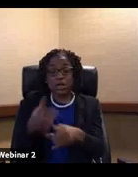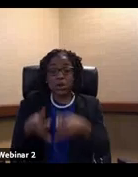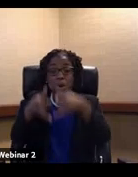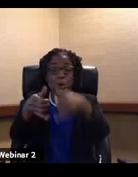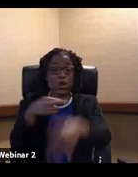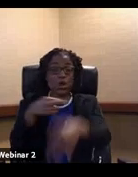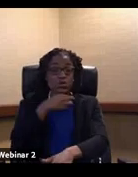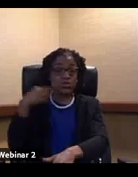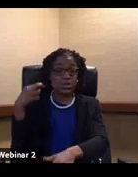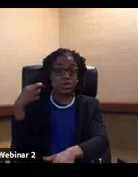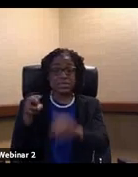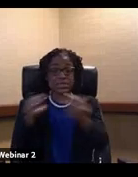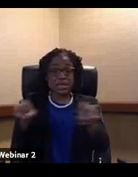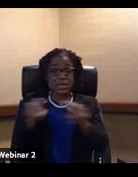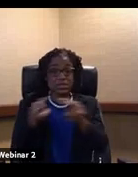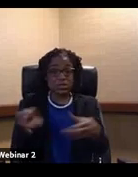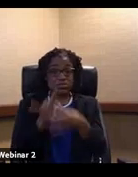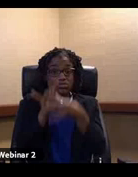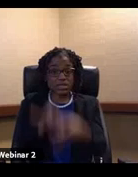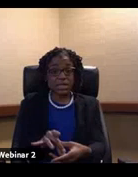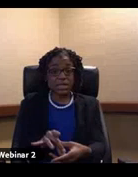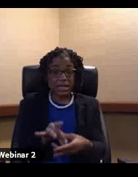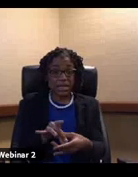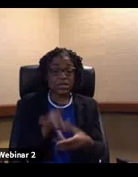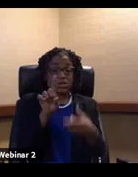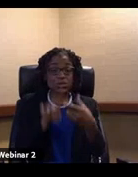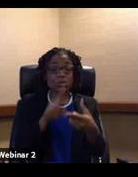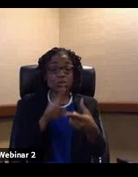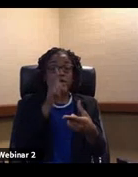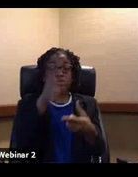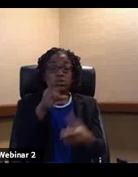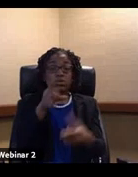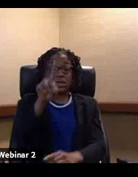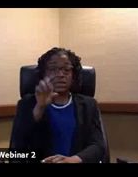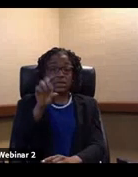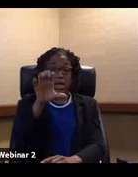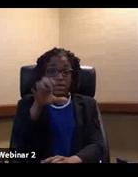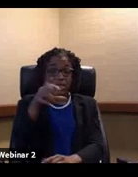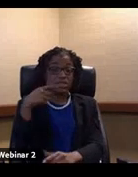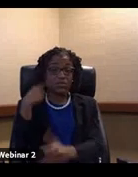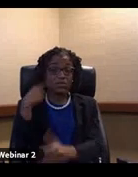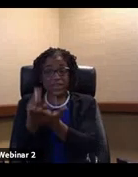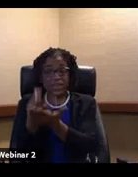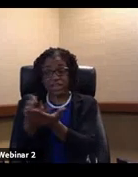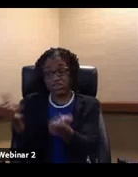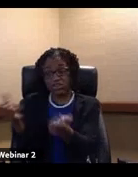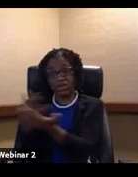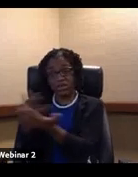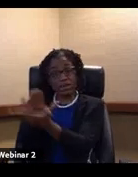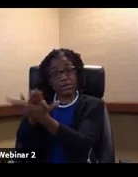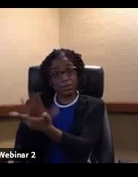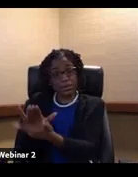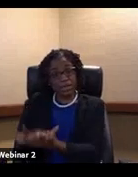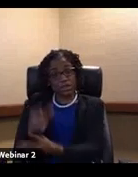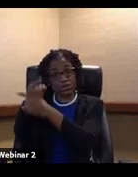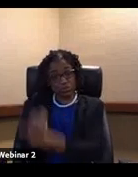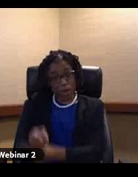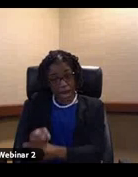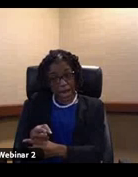in regards to ensuring the documentation from the financial side are done